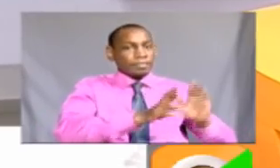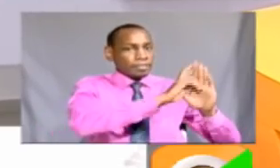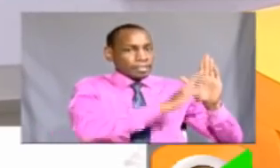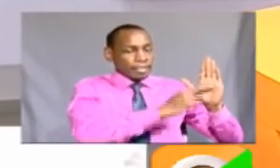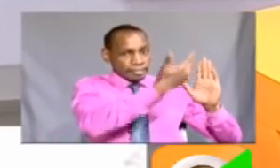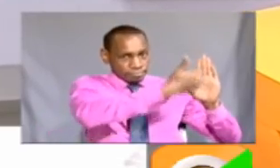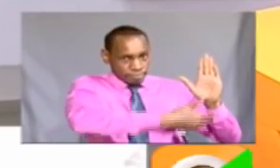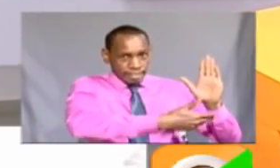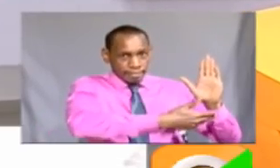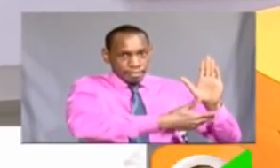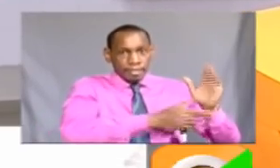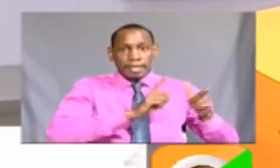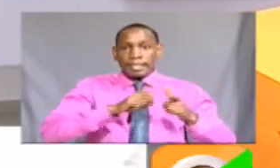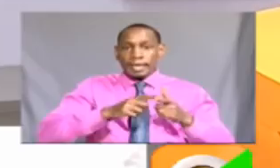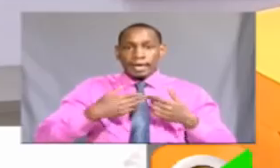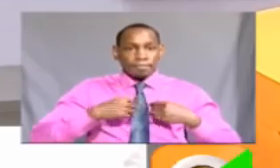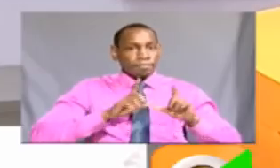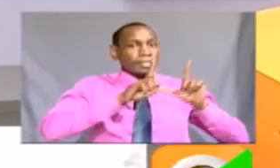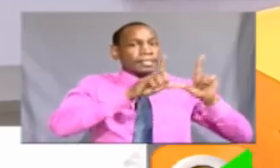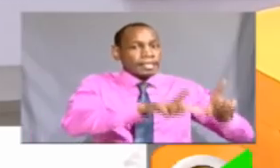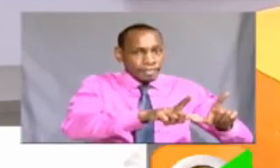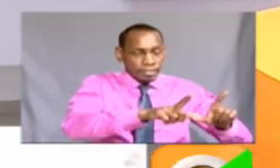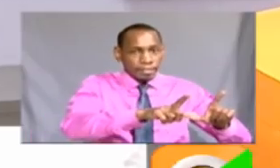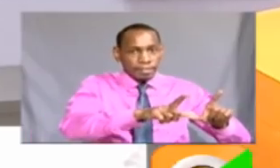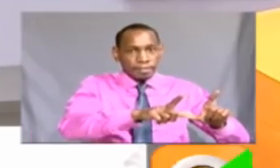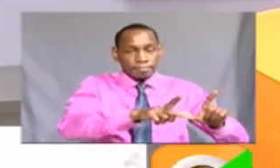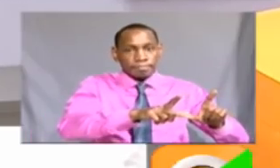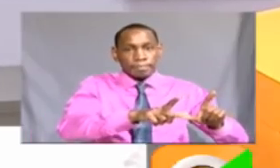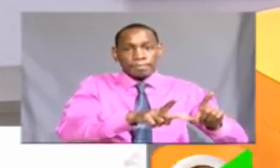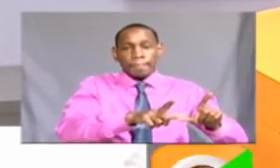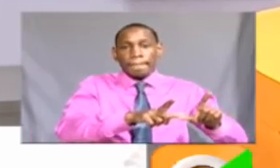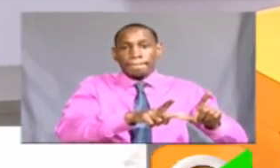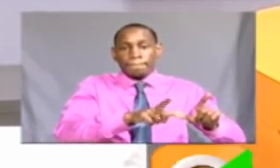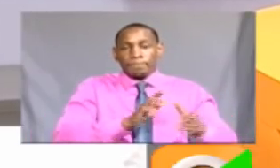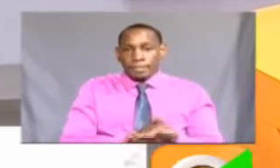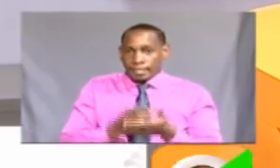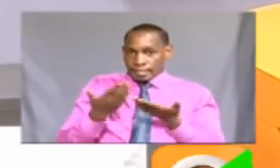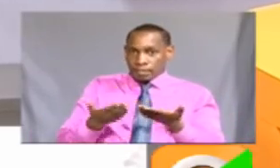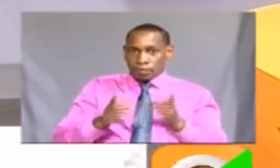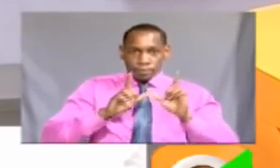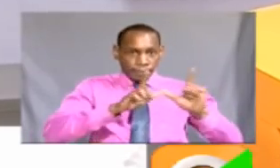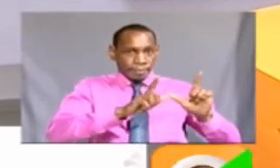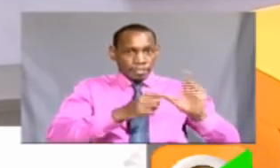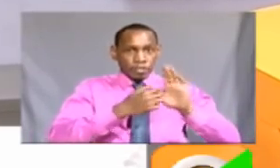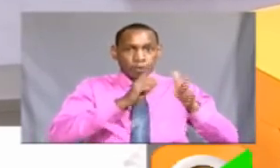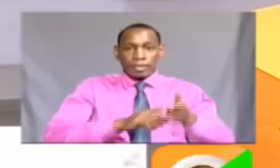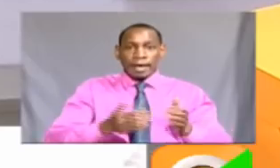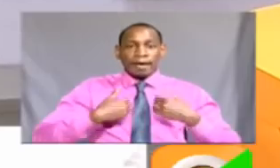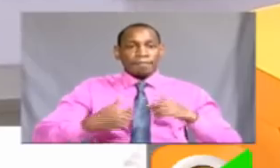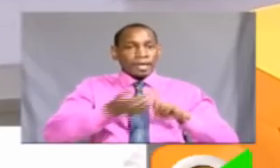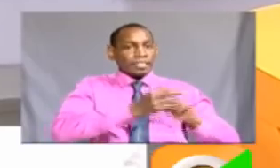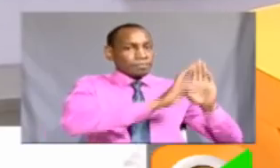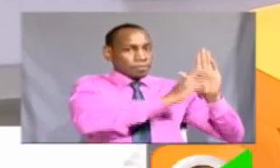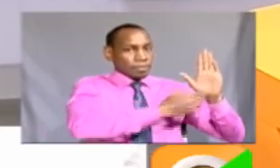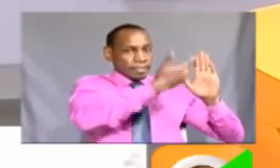the criteria, and then they will be given certification or a permit that now says they have met these requirements